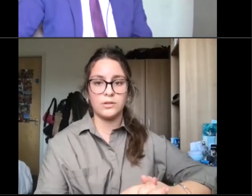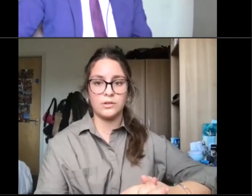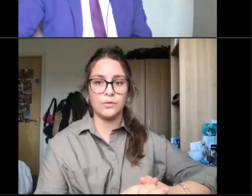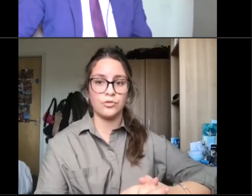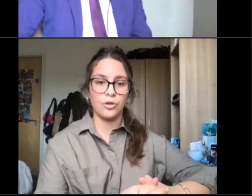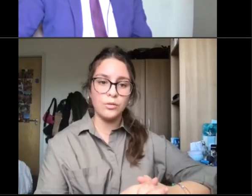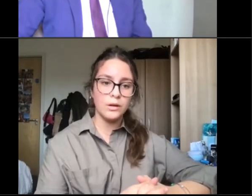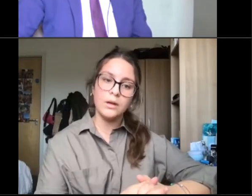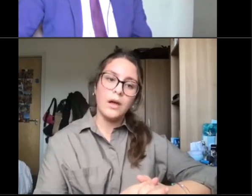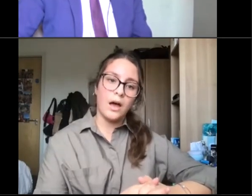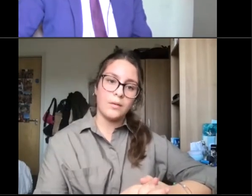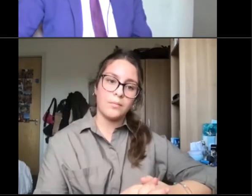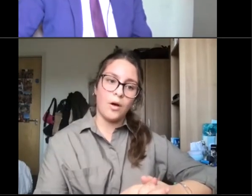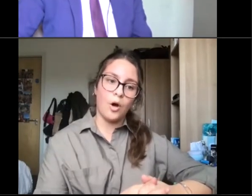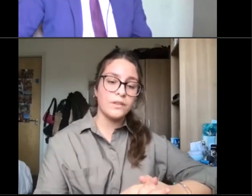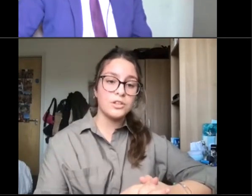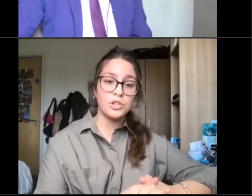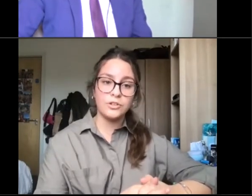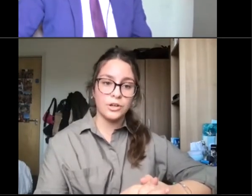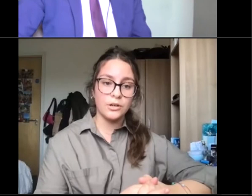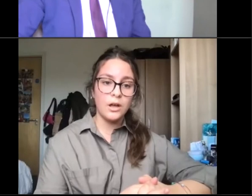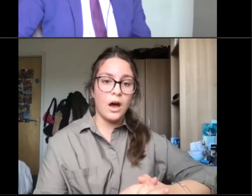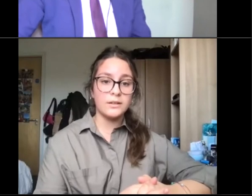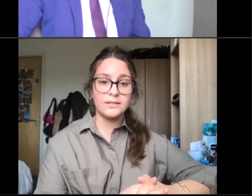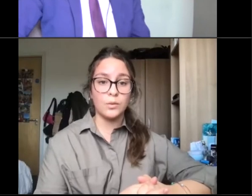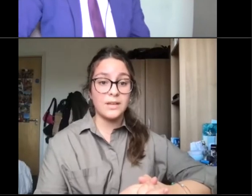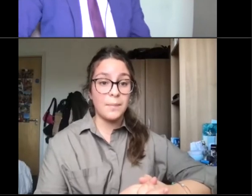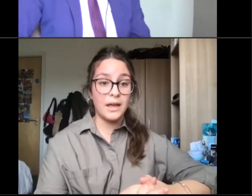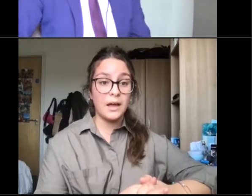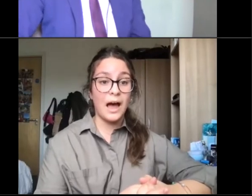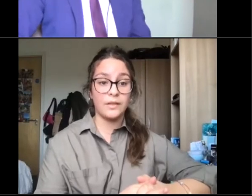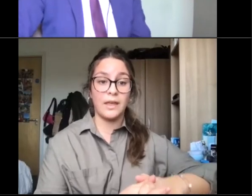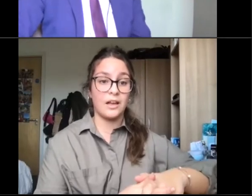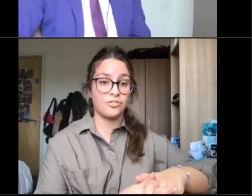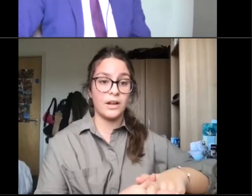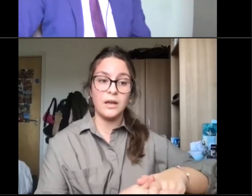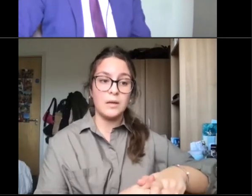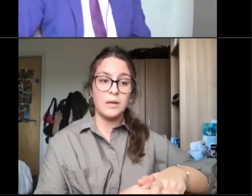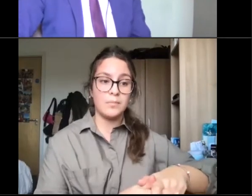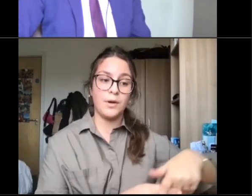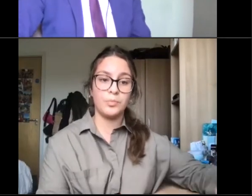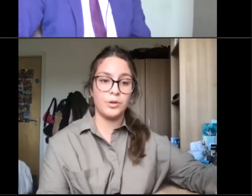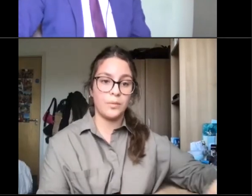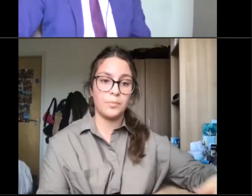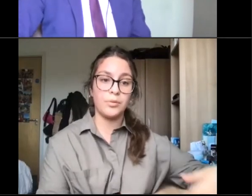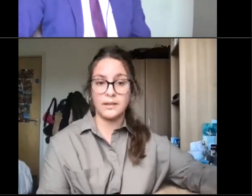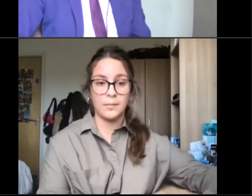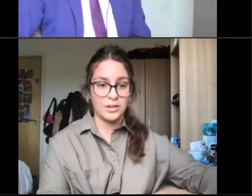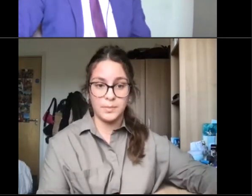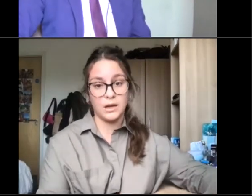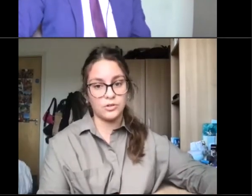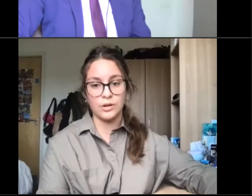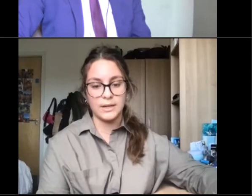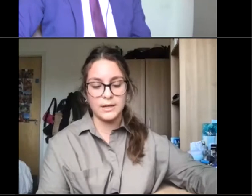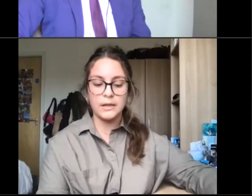person to feel a sense of control over the situation, understand what is happening, how can they actually maybe contribute to preventing